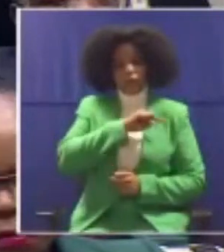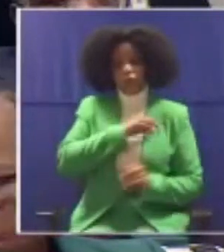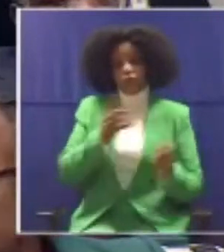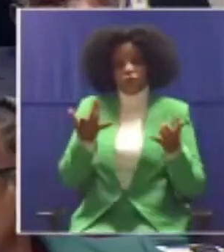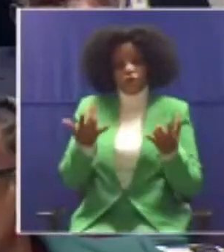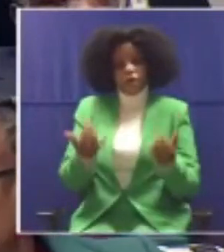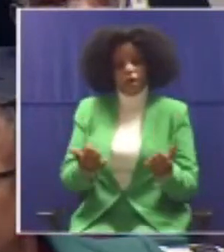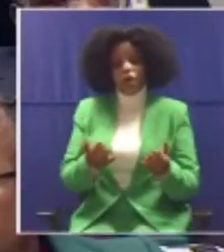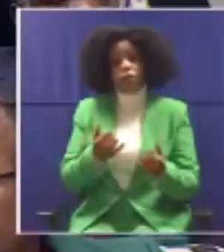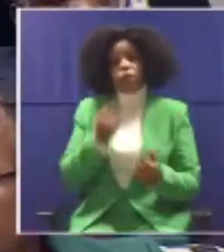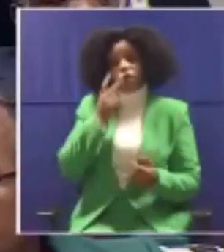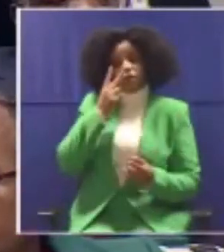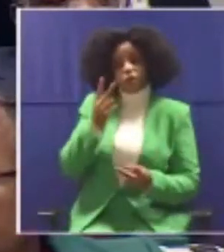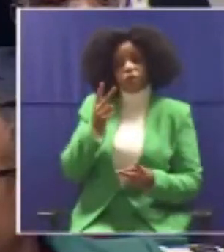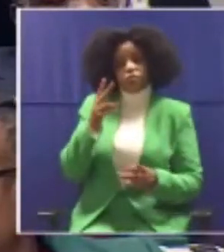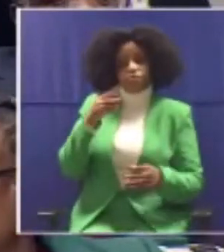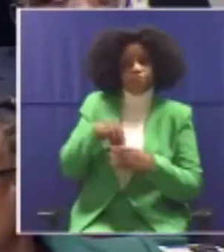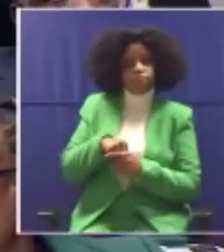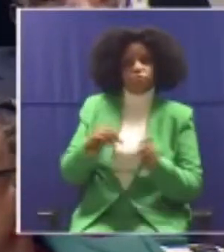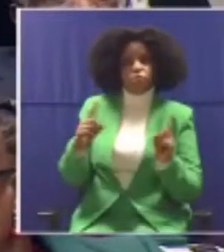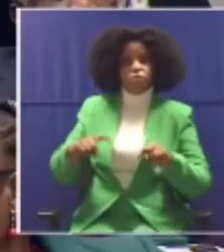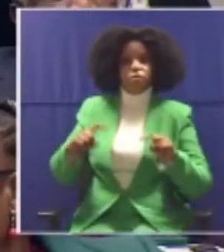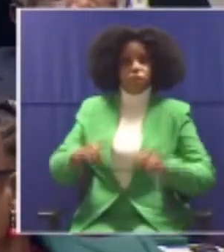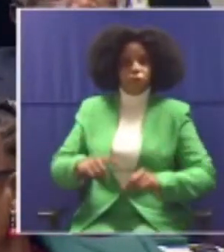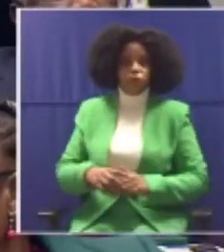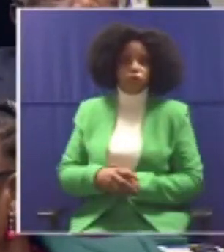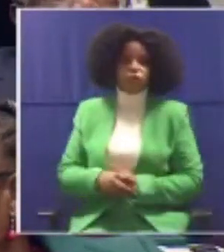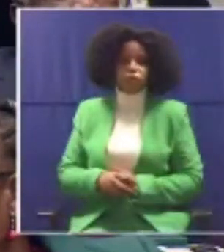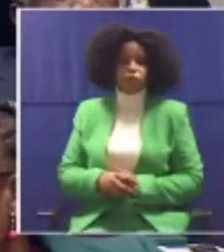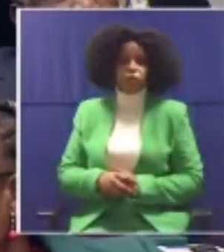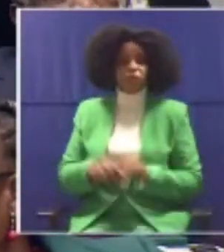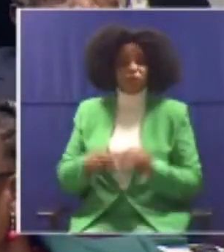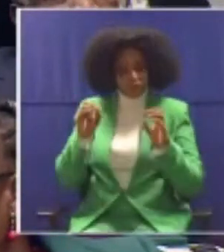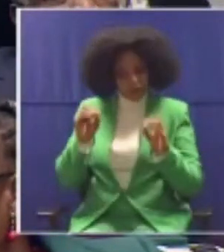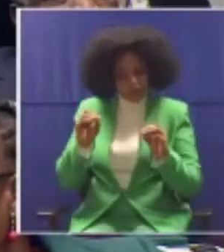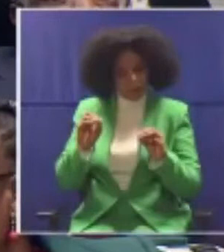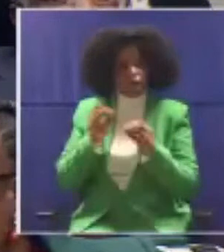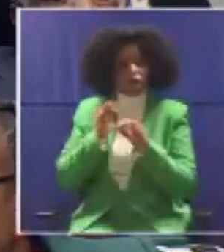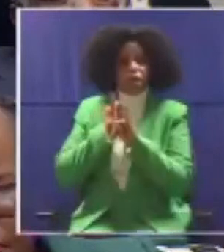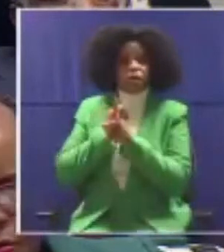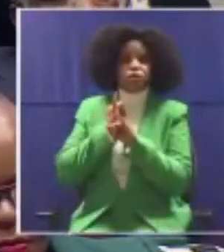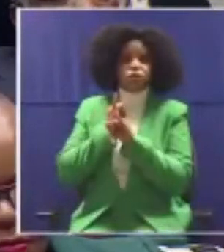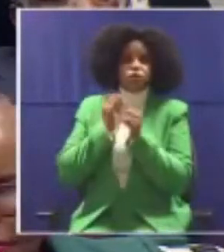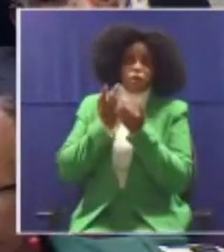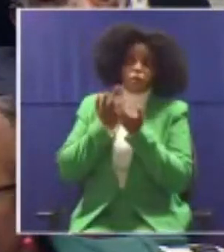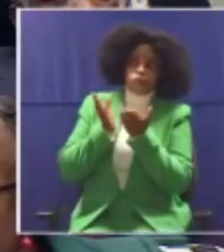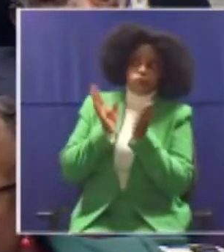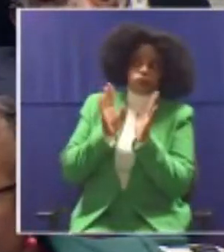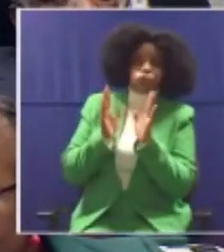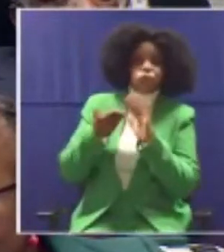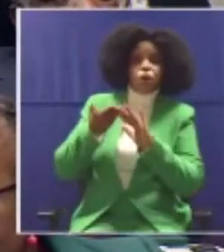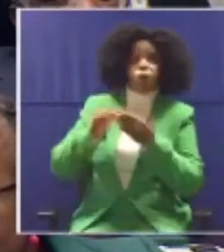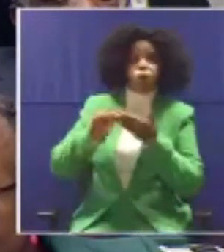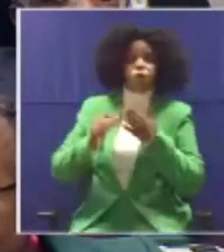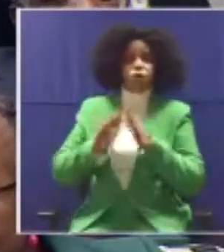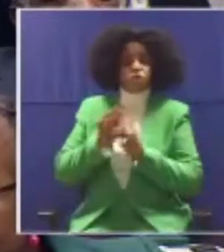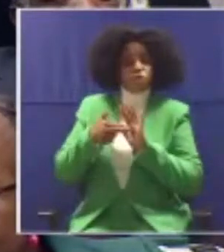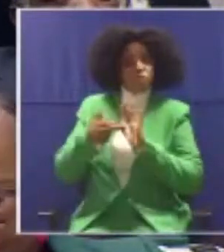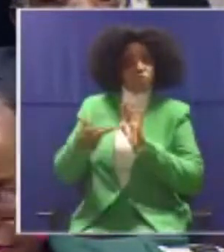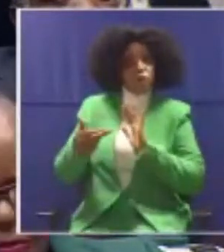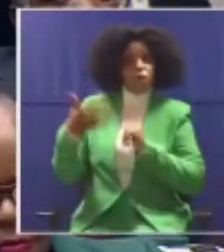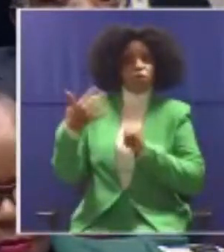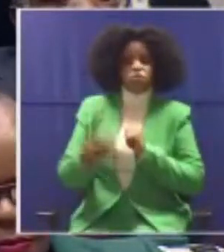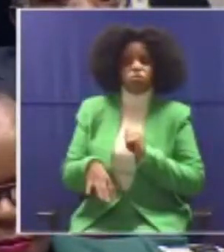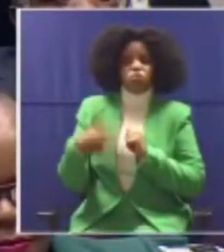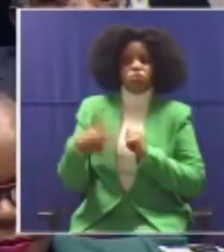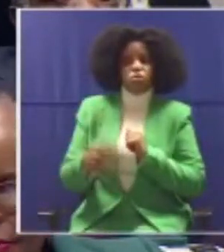femicide. Honorable Deputy President, there are institutions in the community that can play a critical role to build